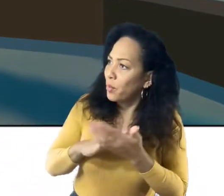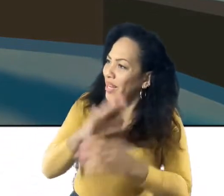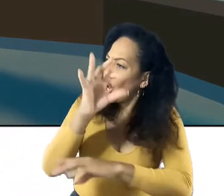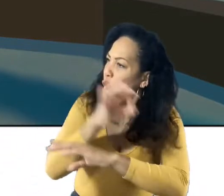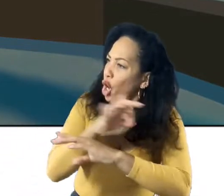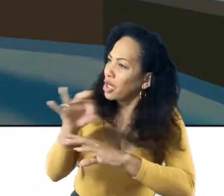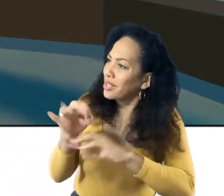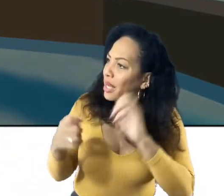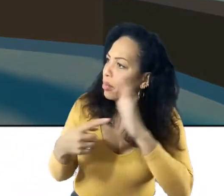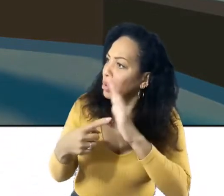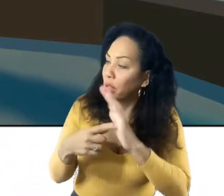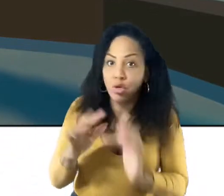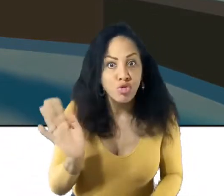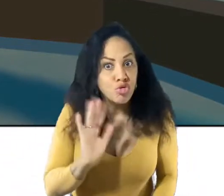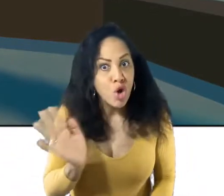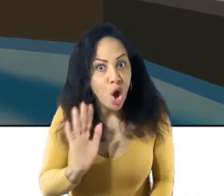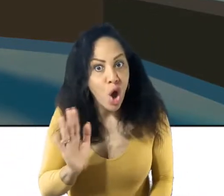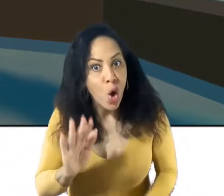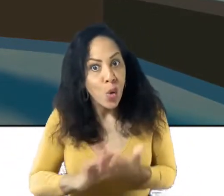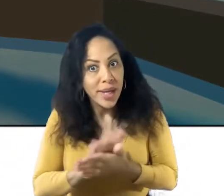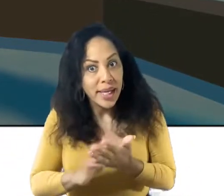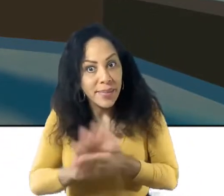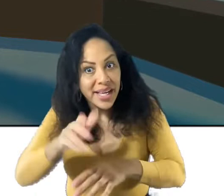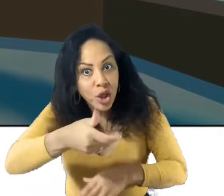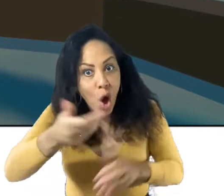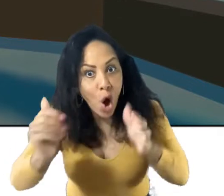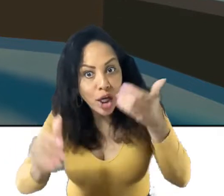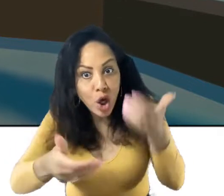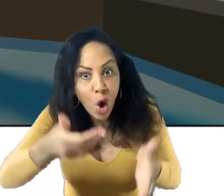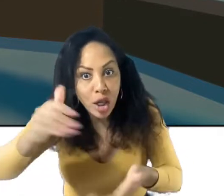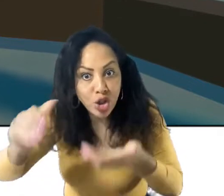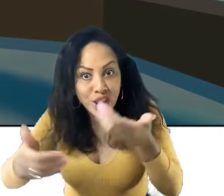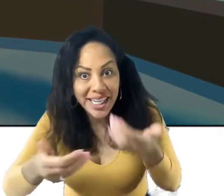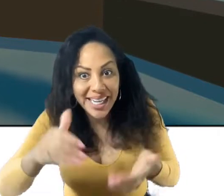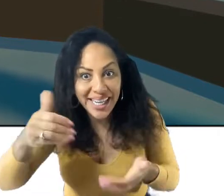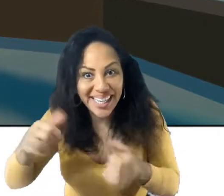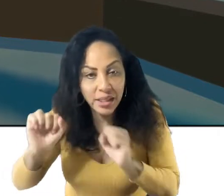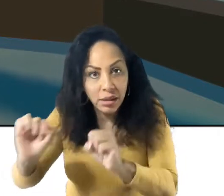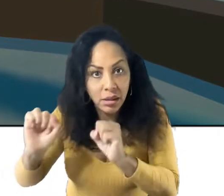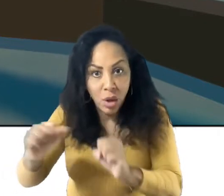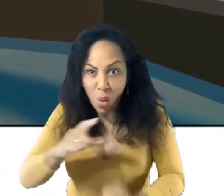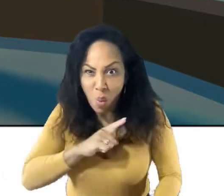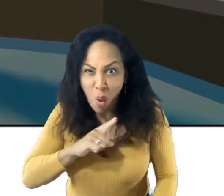mean archaeological, because that building, that site of that building would have been